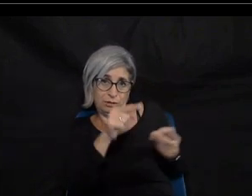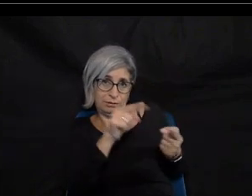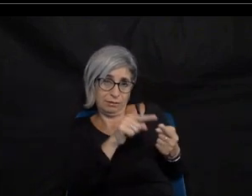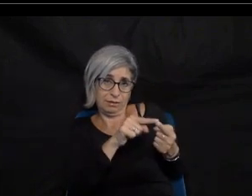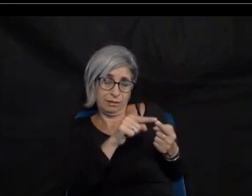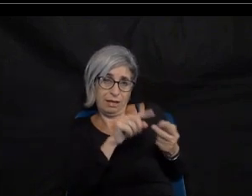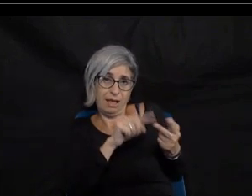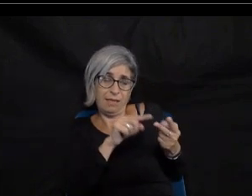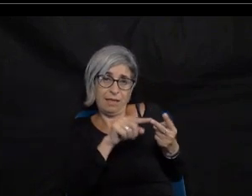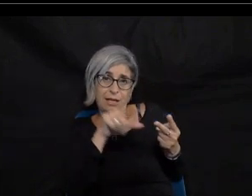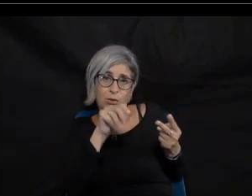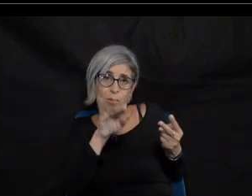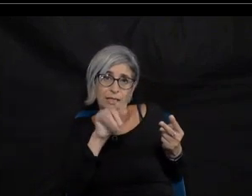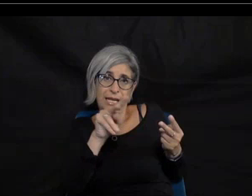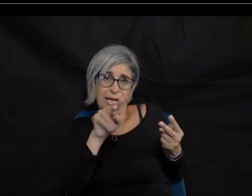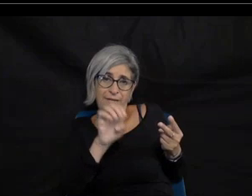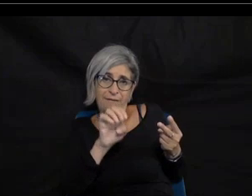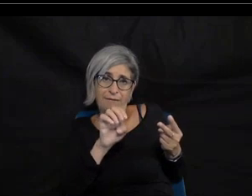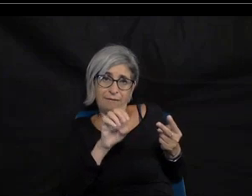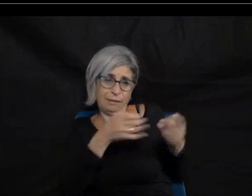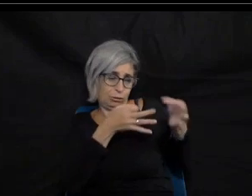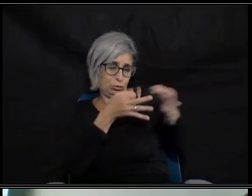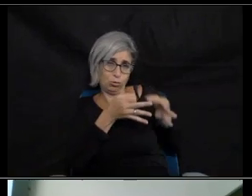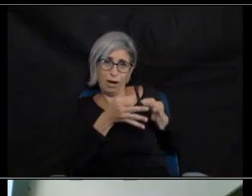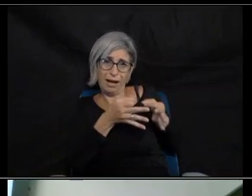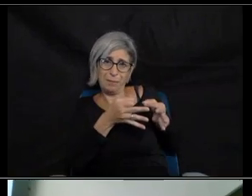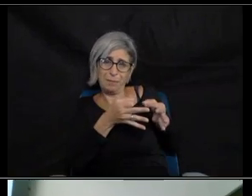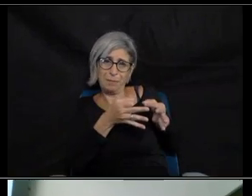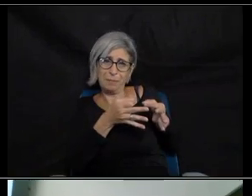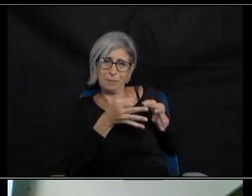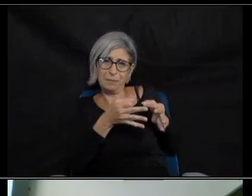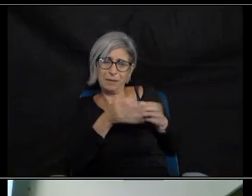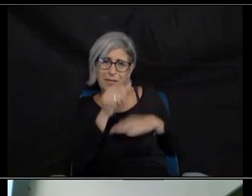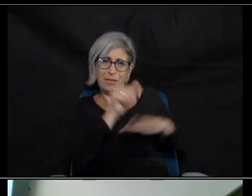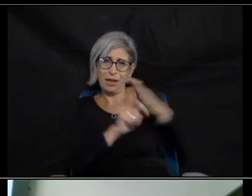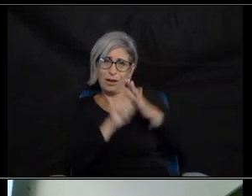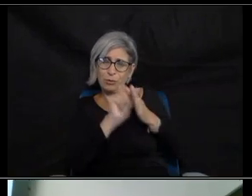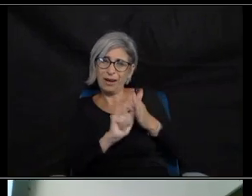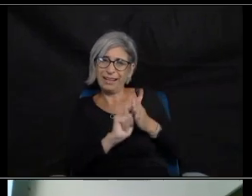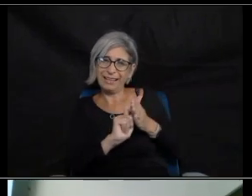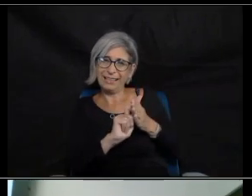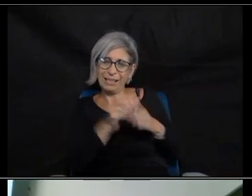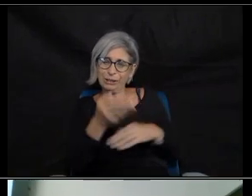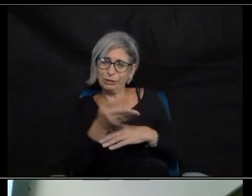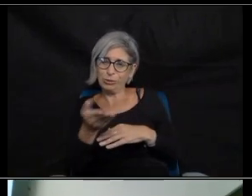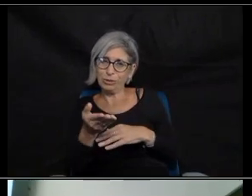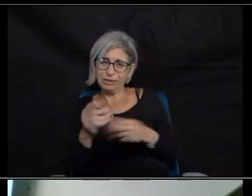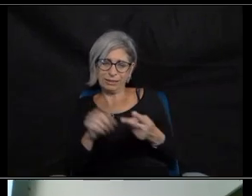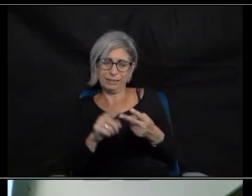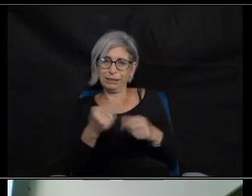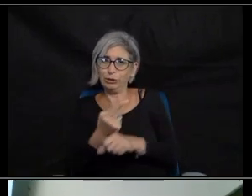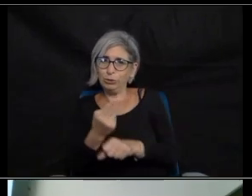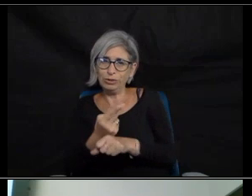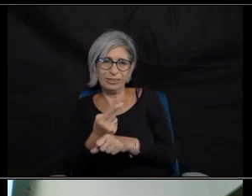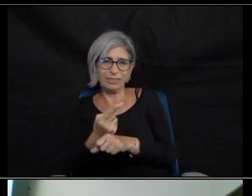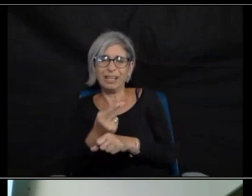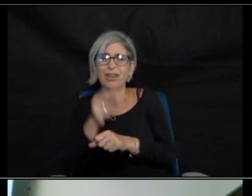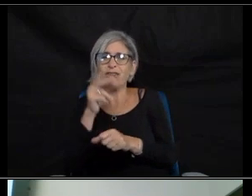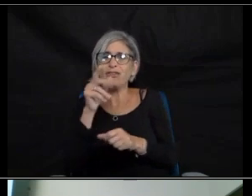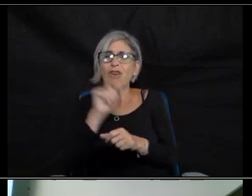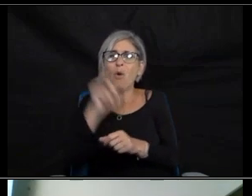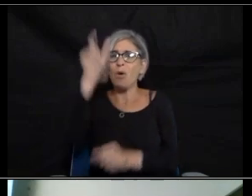you quantitatively describe it. You put it in the underwriting. Sources and uses, no such thing as a deficit